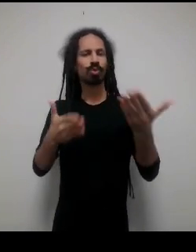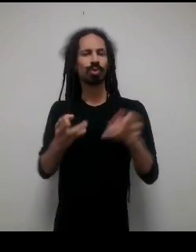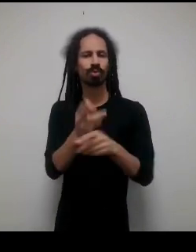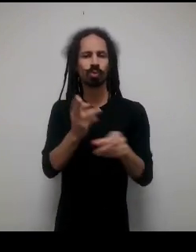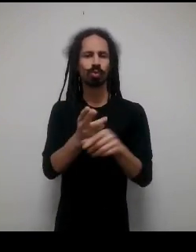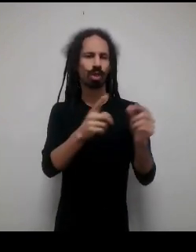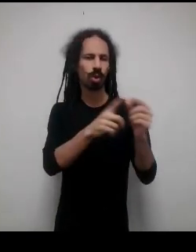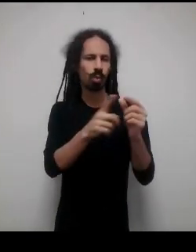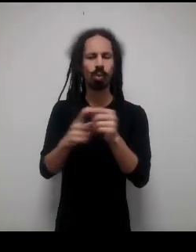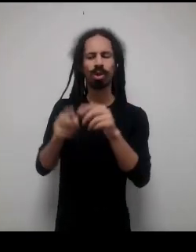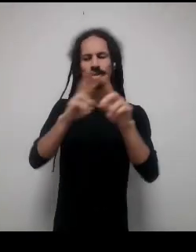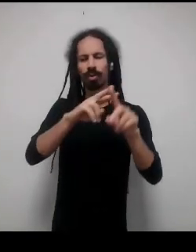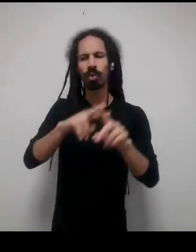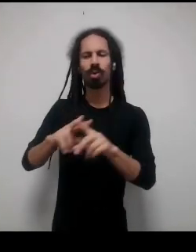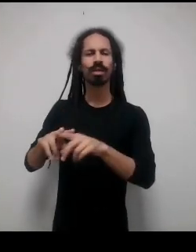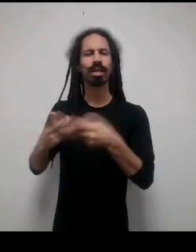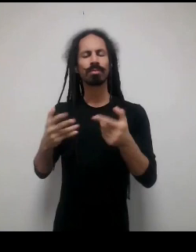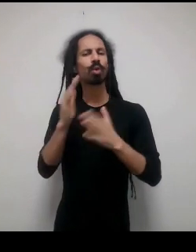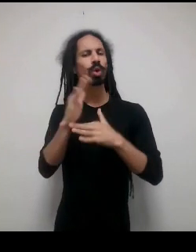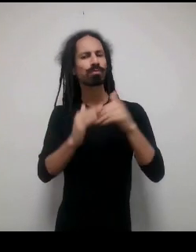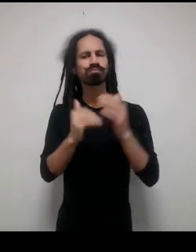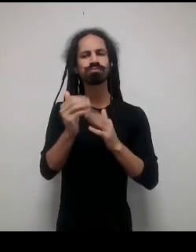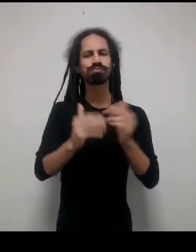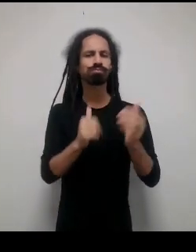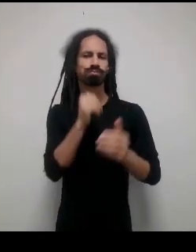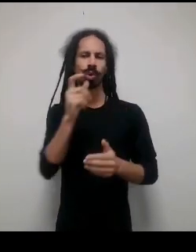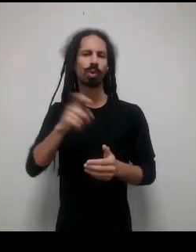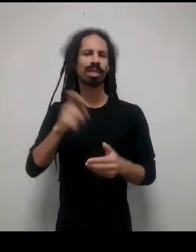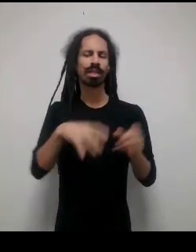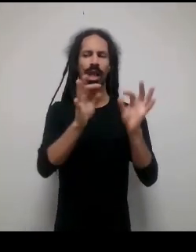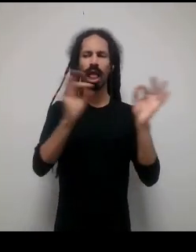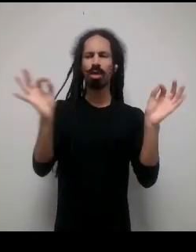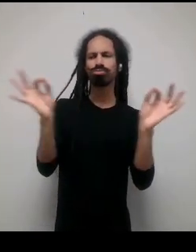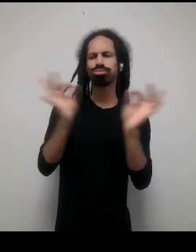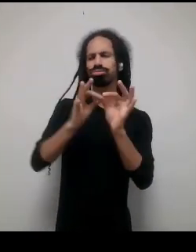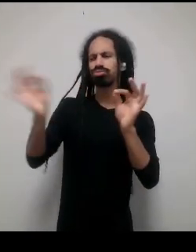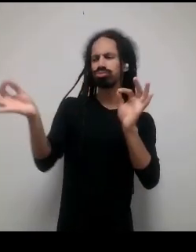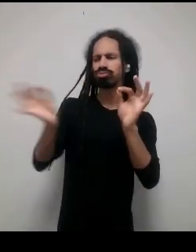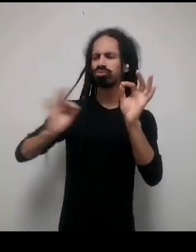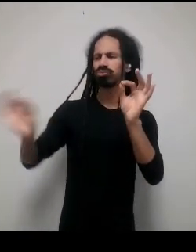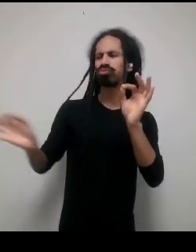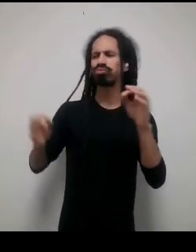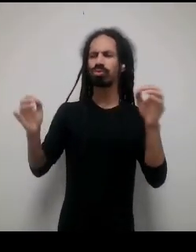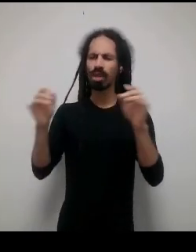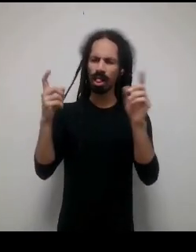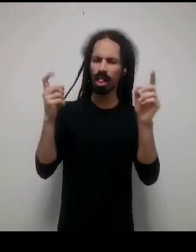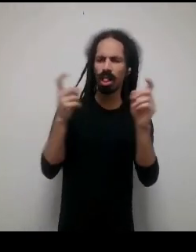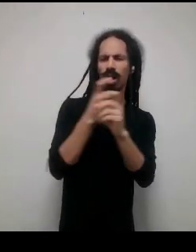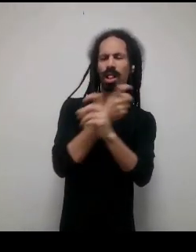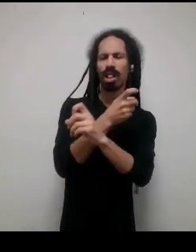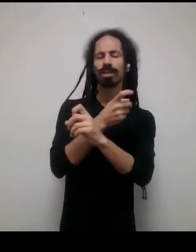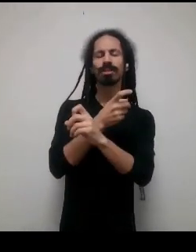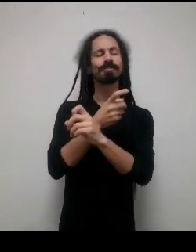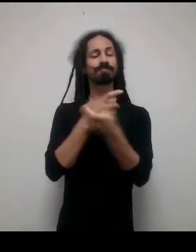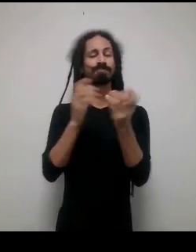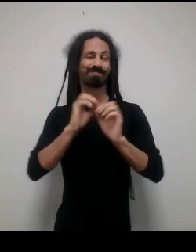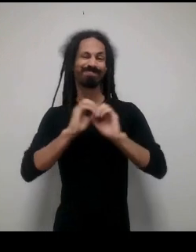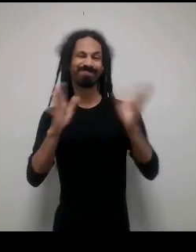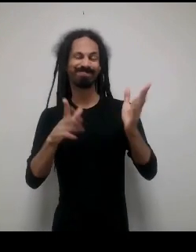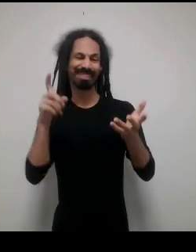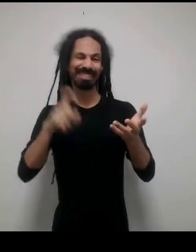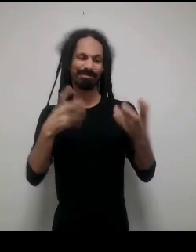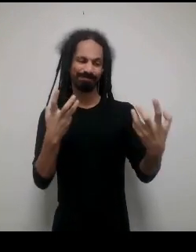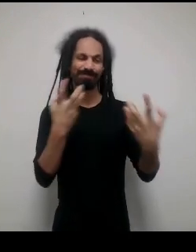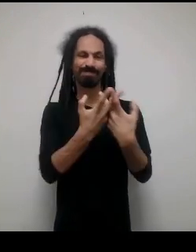You do not need to use big fancy words just to sound professional. Obviously, you may need to use industry-specific vocabulary, but